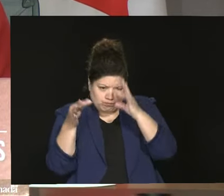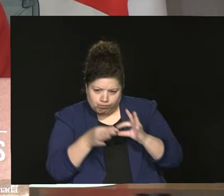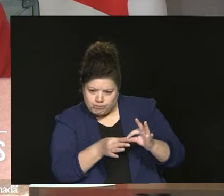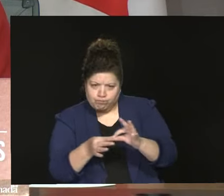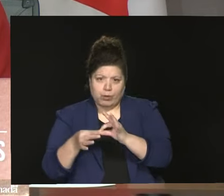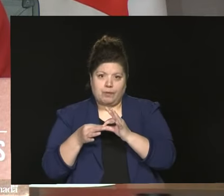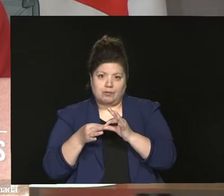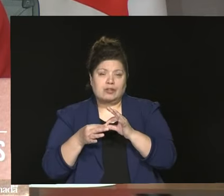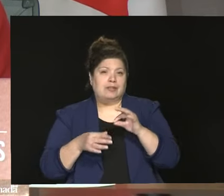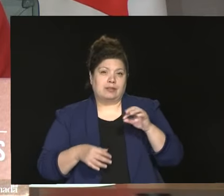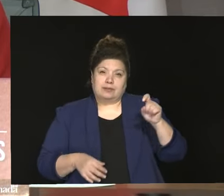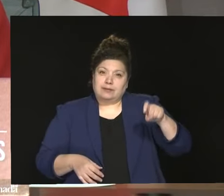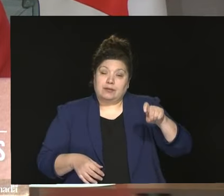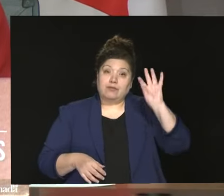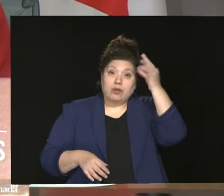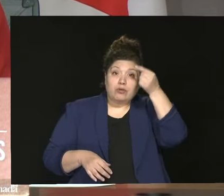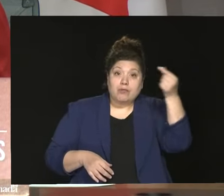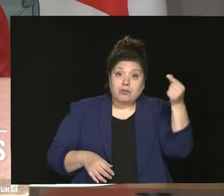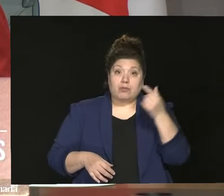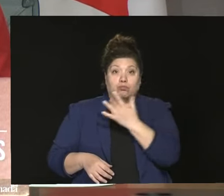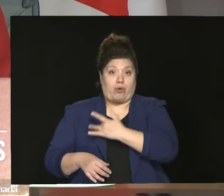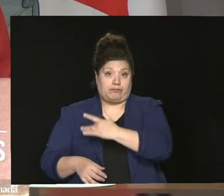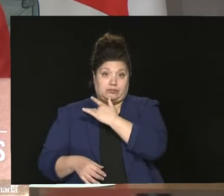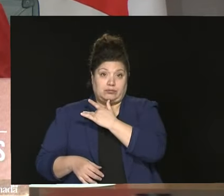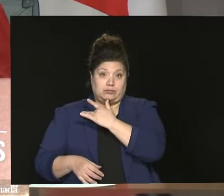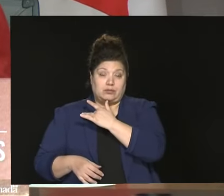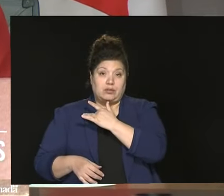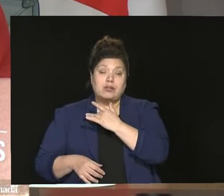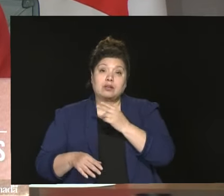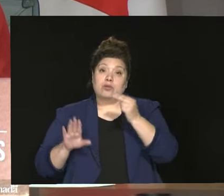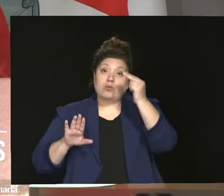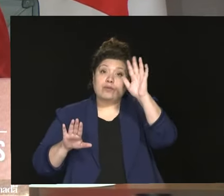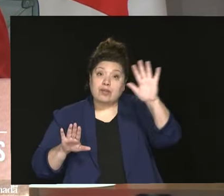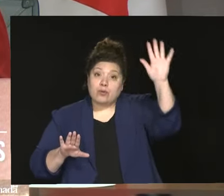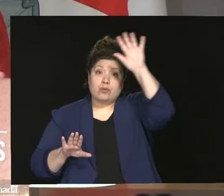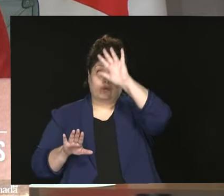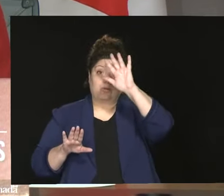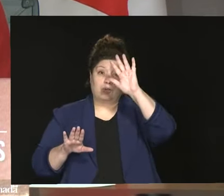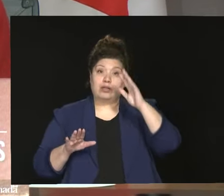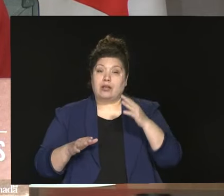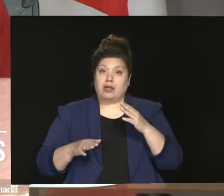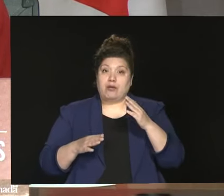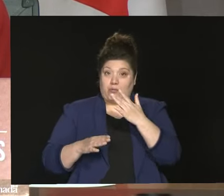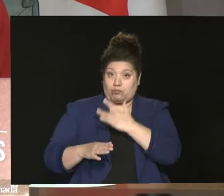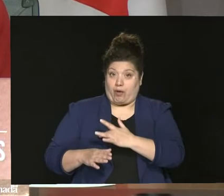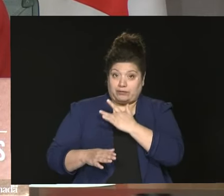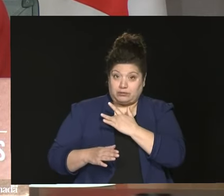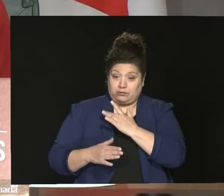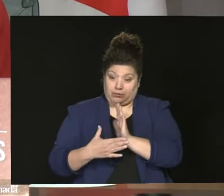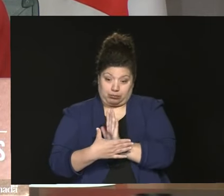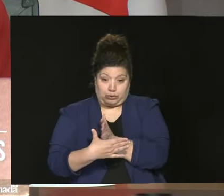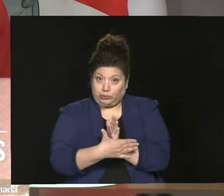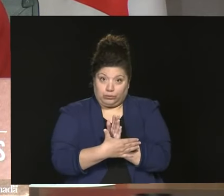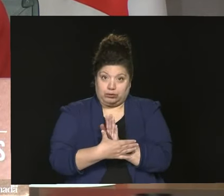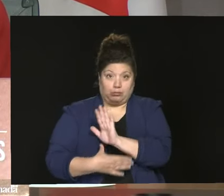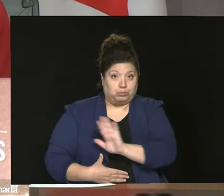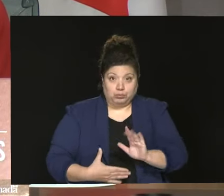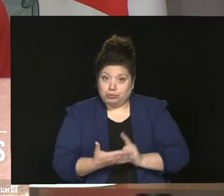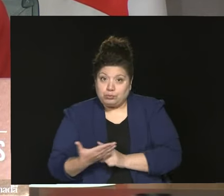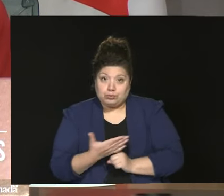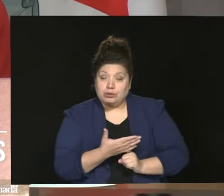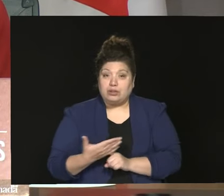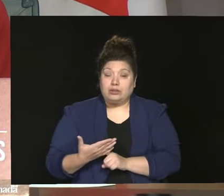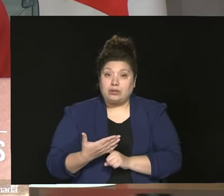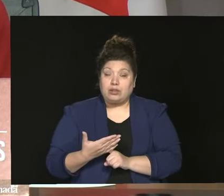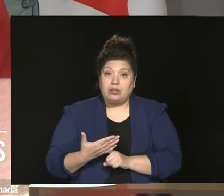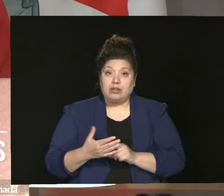and the provinces and territories and among the provinces and territories, and that all of us will continue to